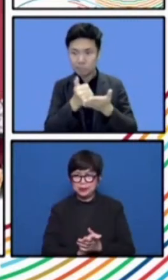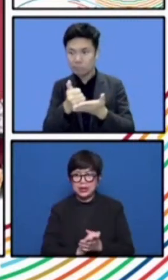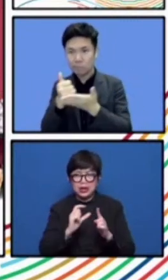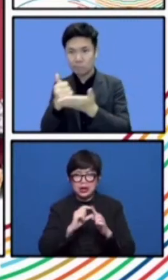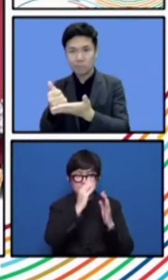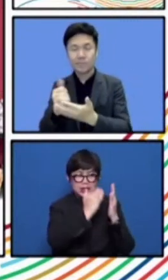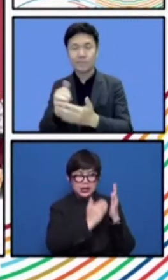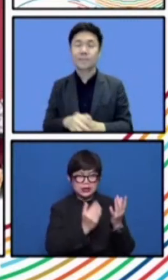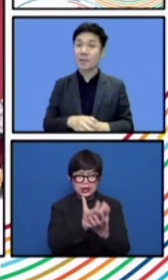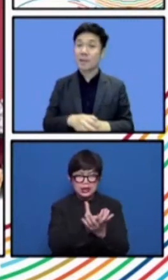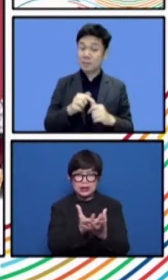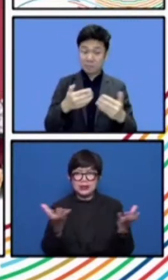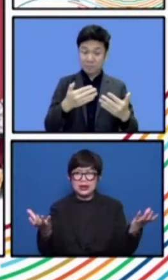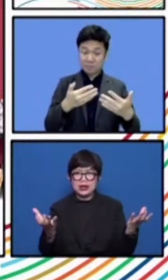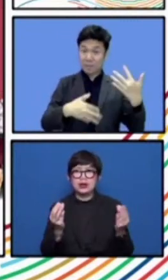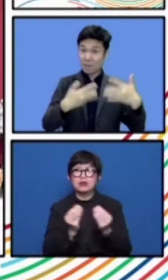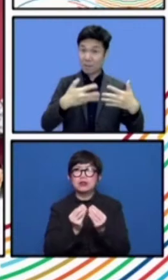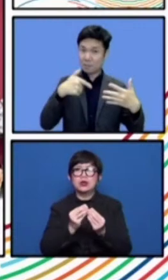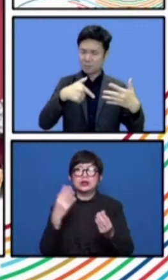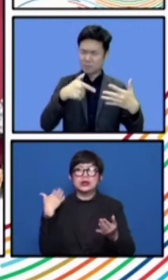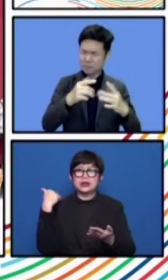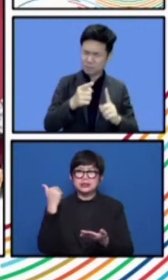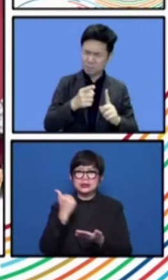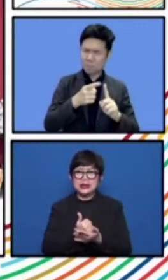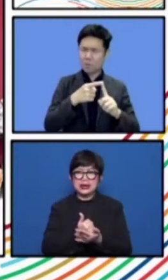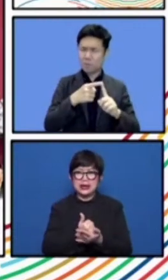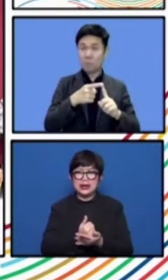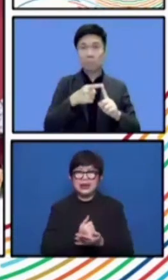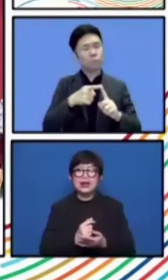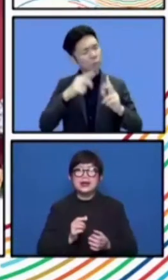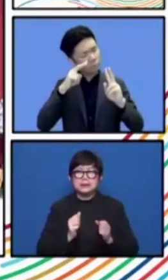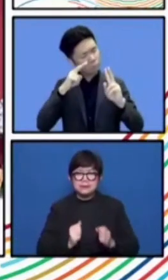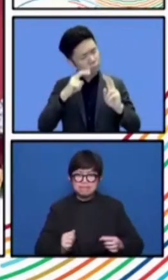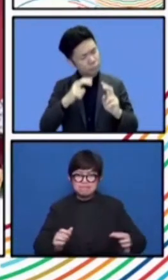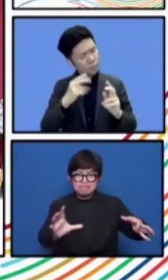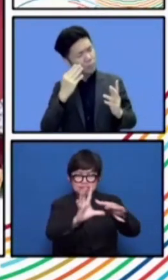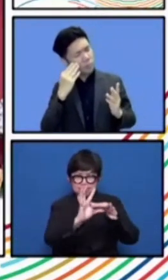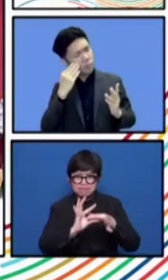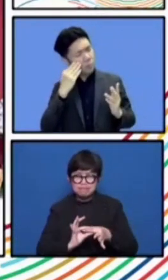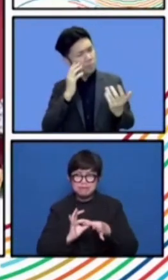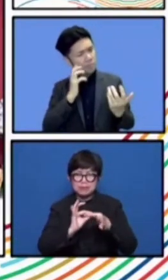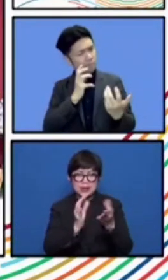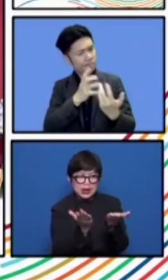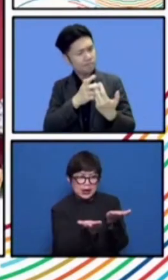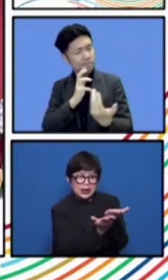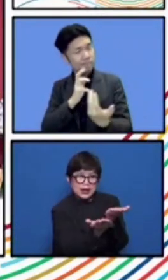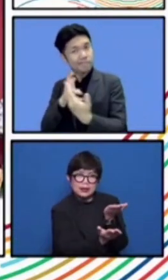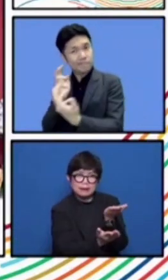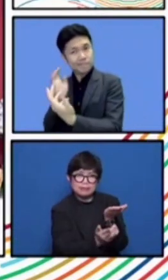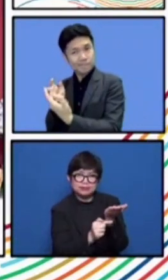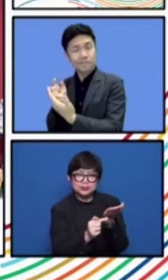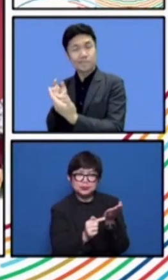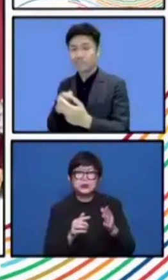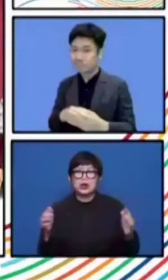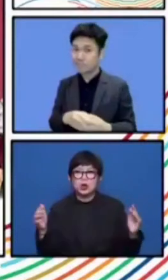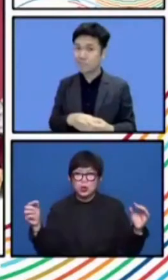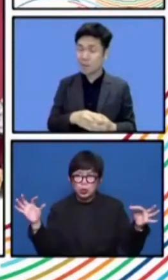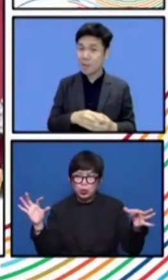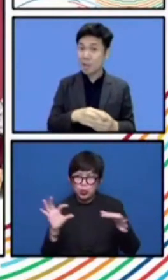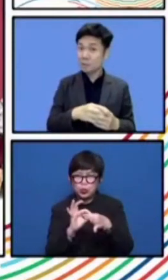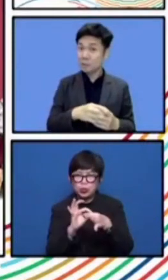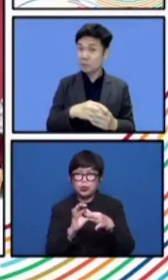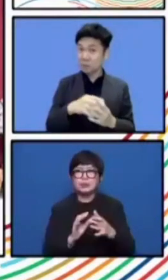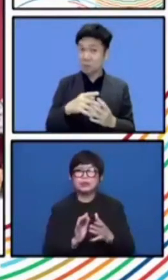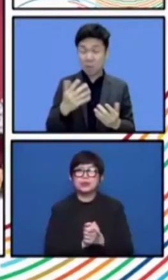and programming harmonization of statistical and administrative data on disability strengthening disability inclusion